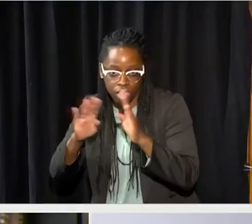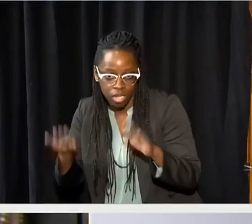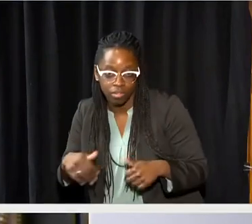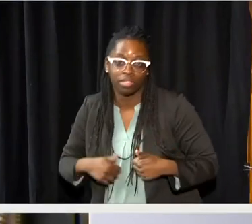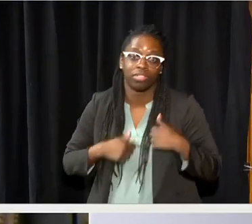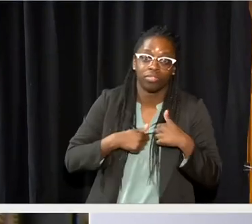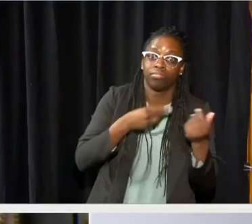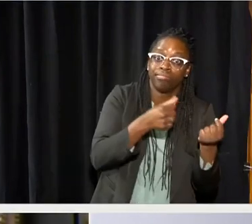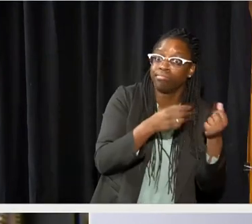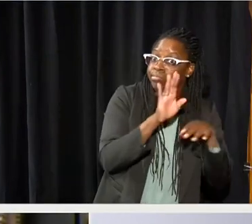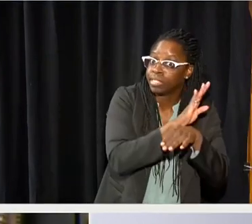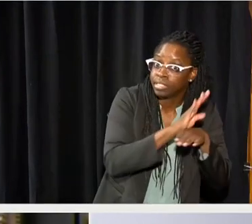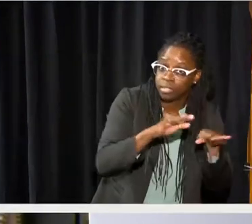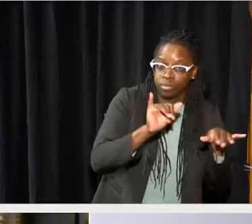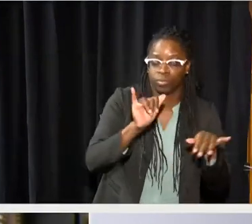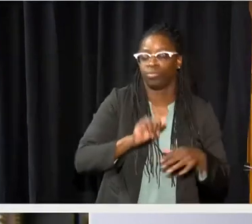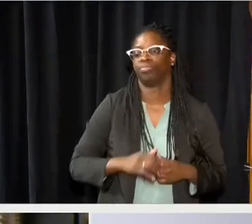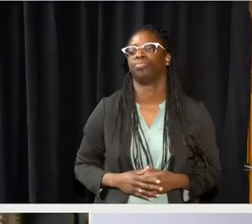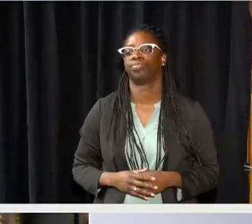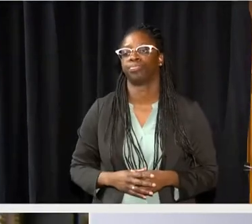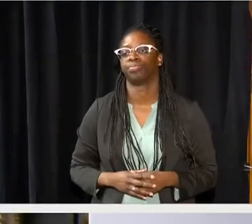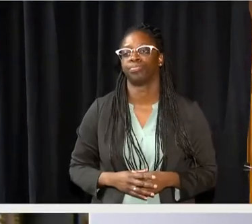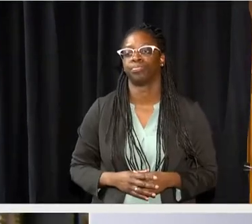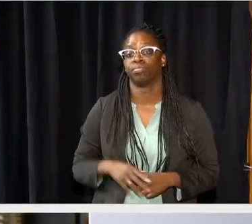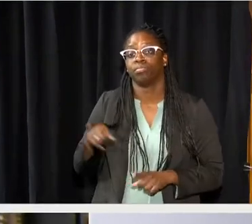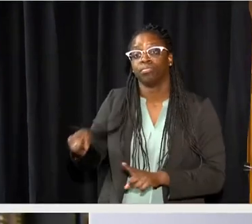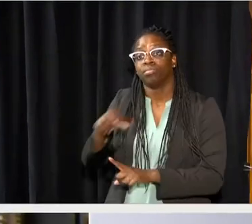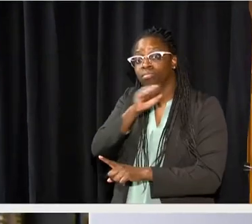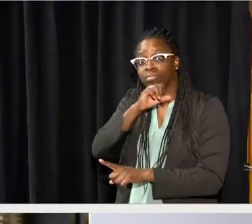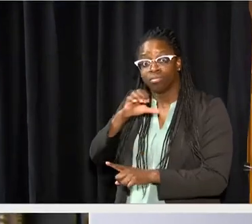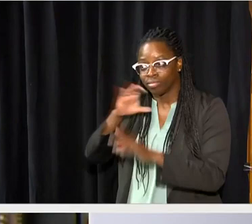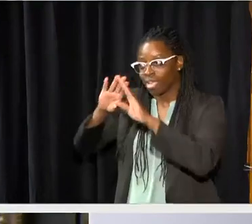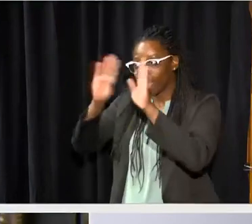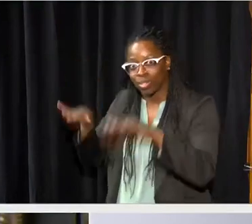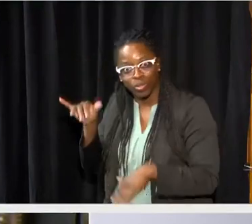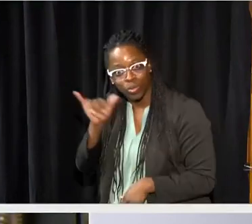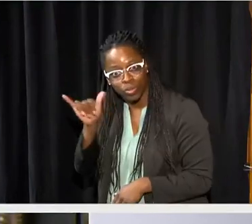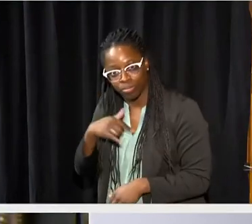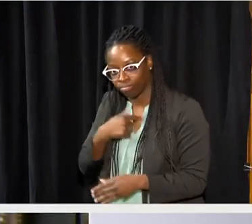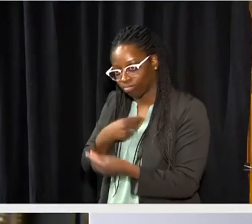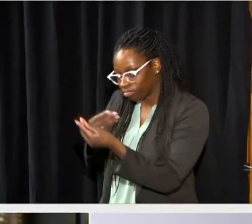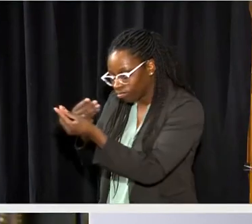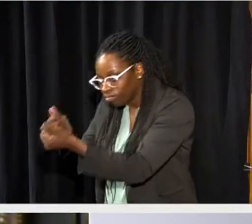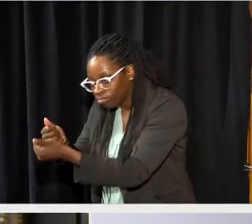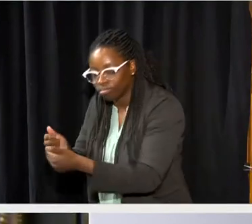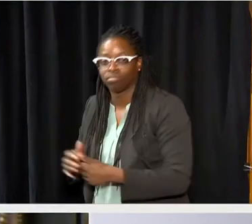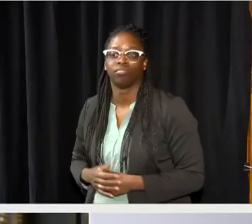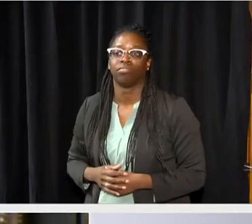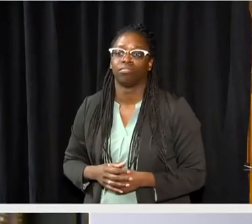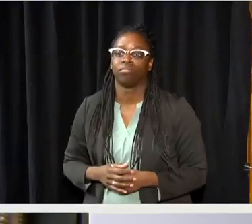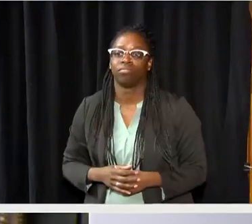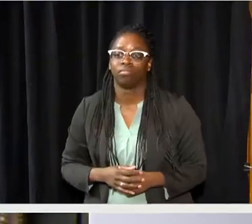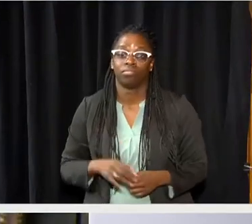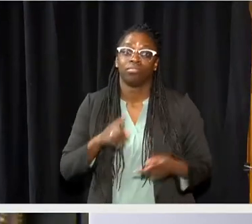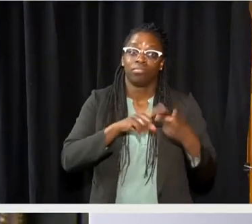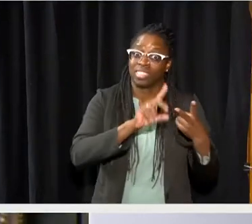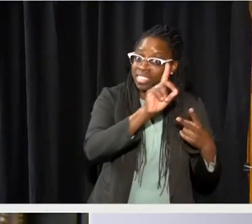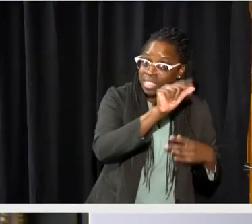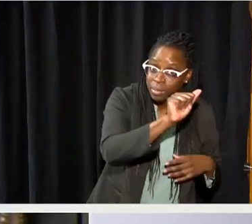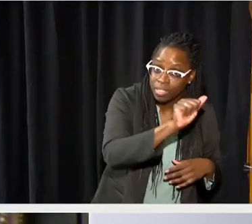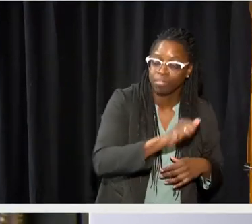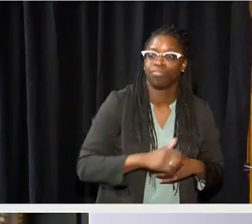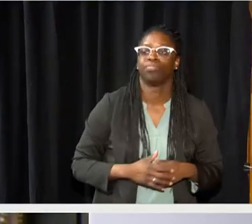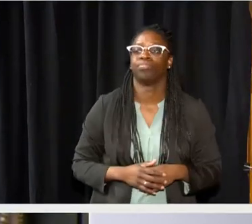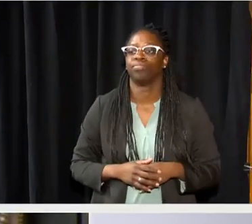public housing. We will create supportive homes for seniors, veterans, people with disabilities. And we